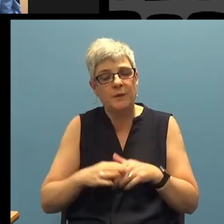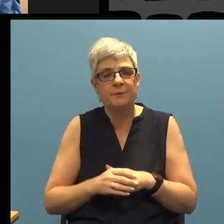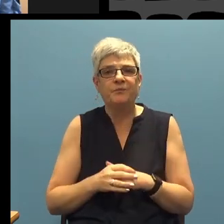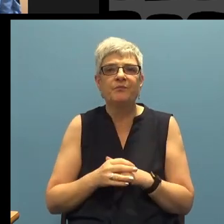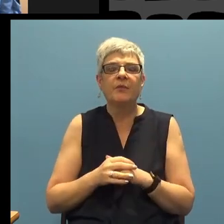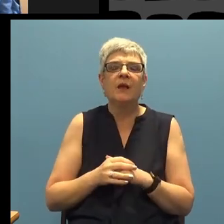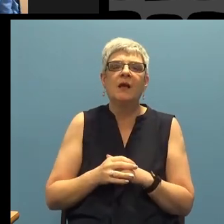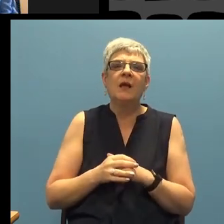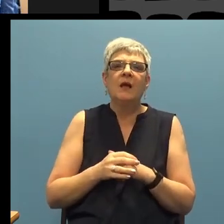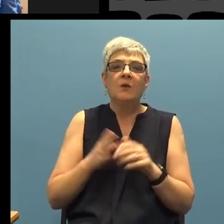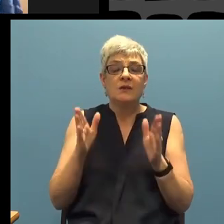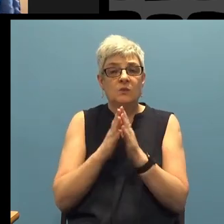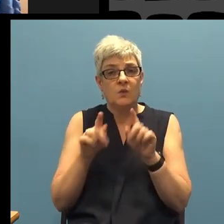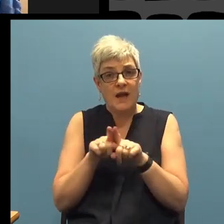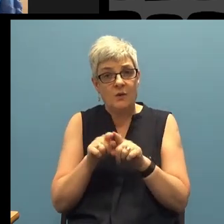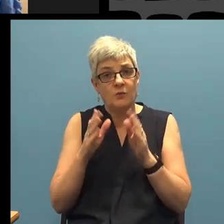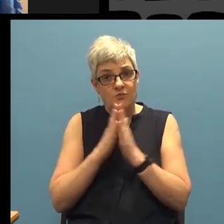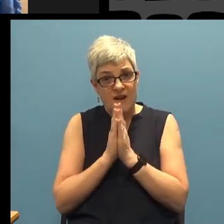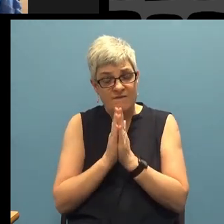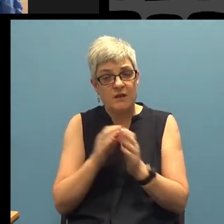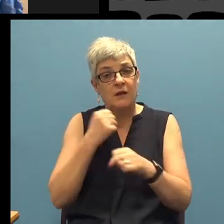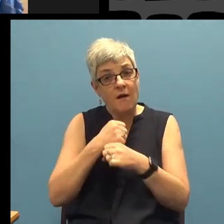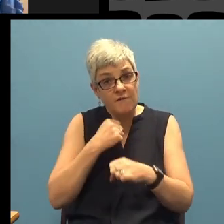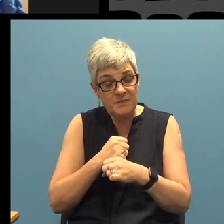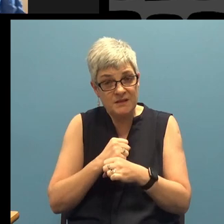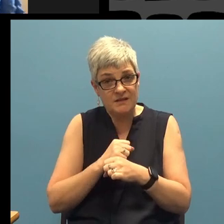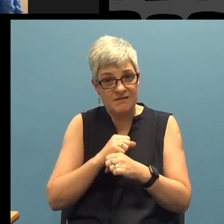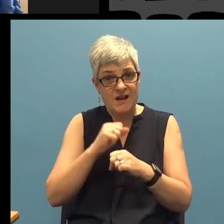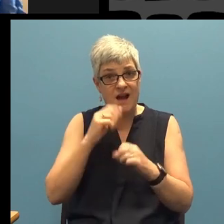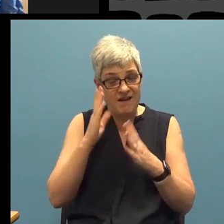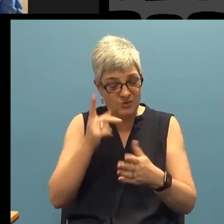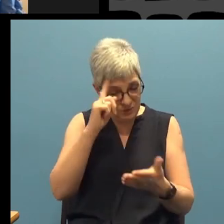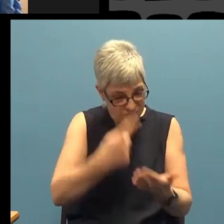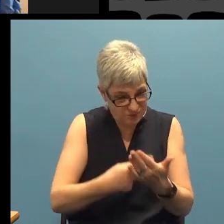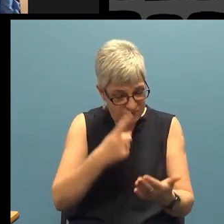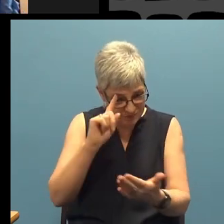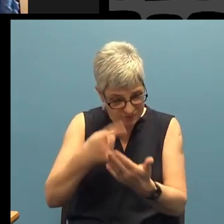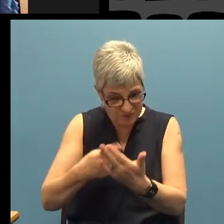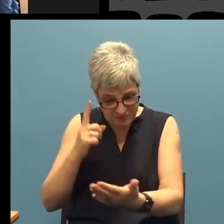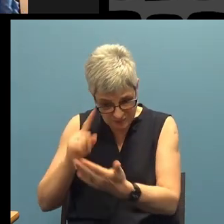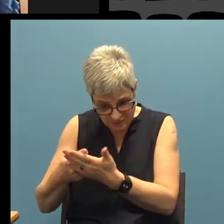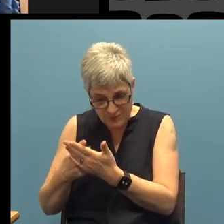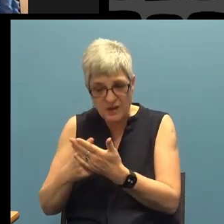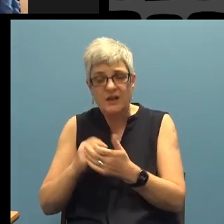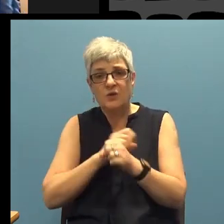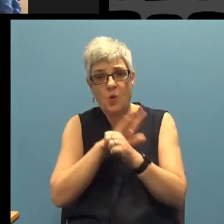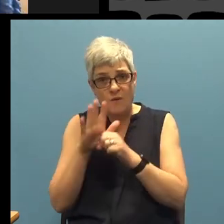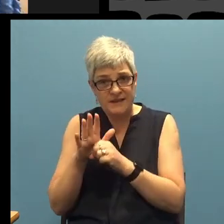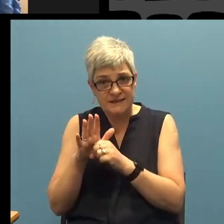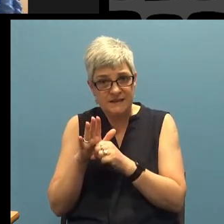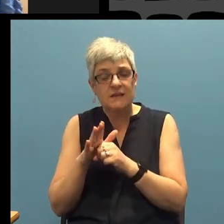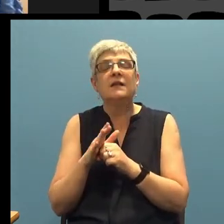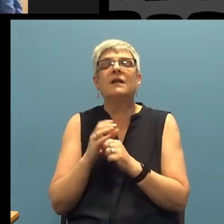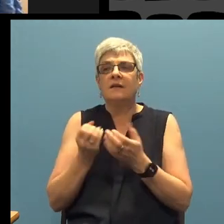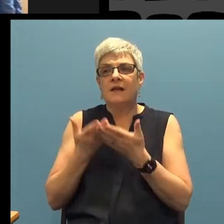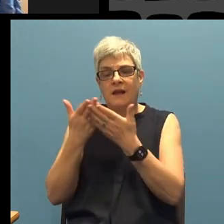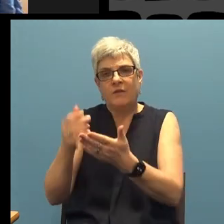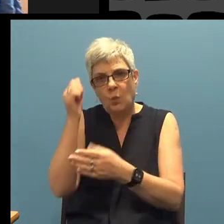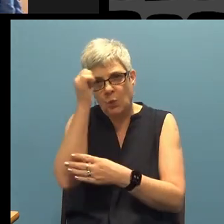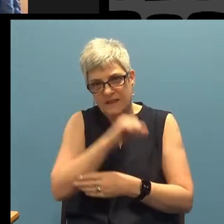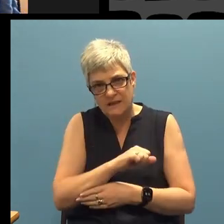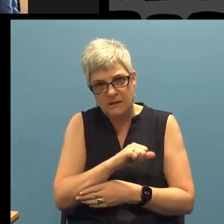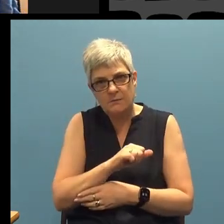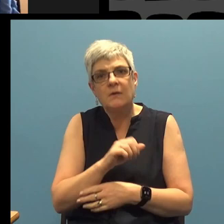We also pray for the government, who need to make choices when it comes to COVID-19, that they would have wisdom and make the